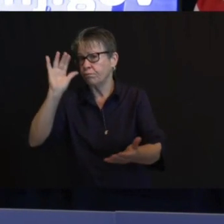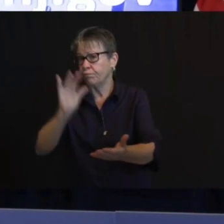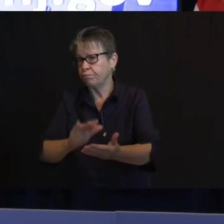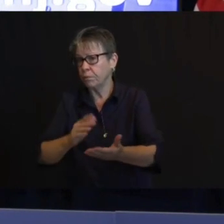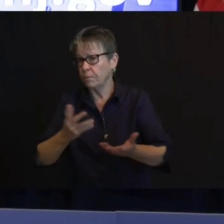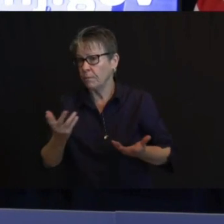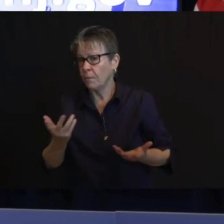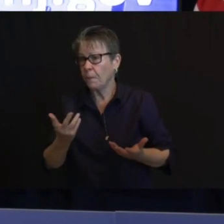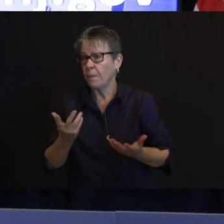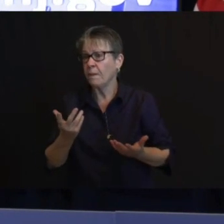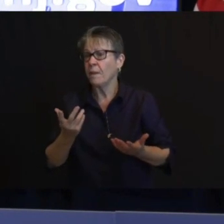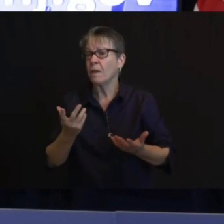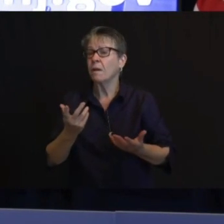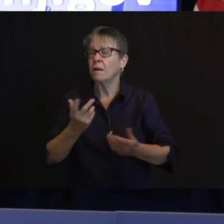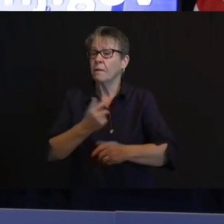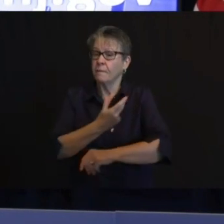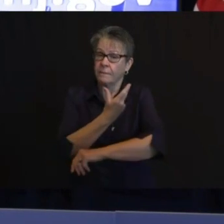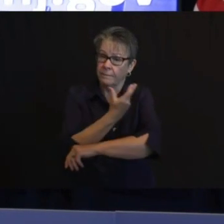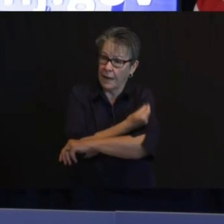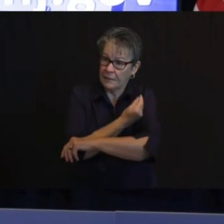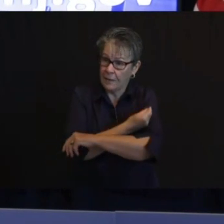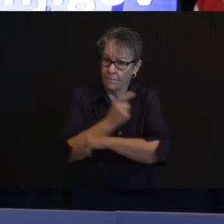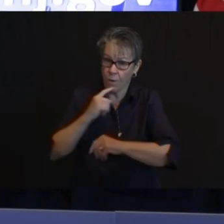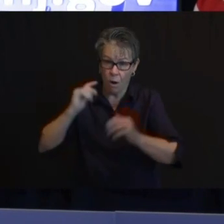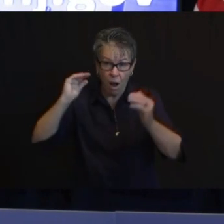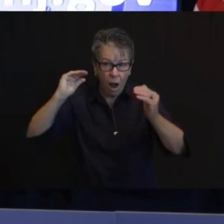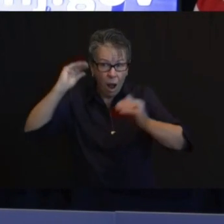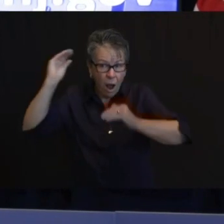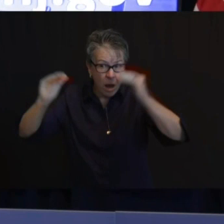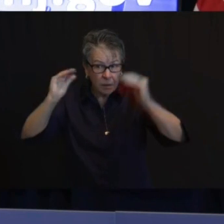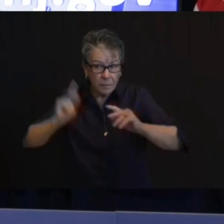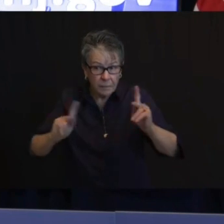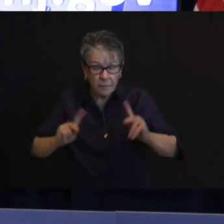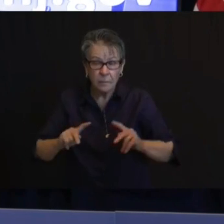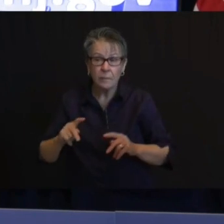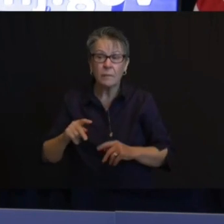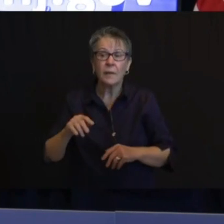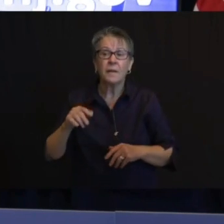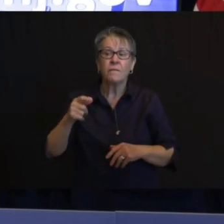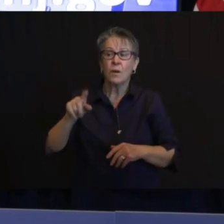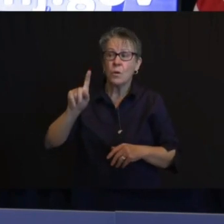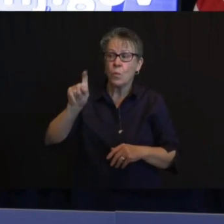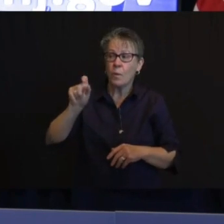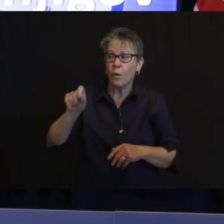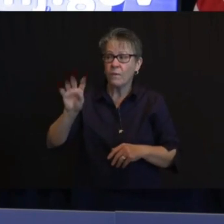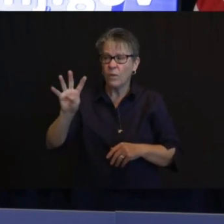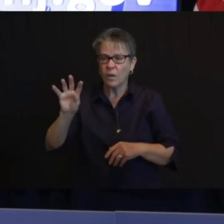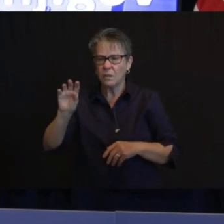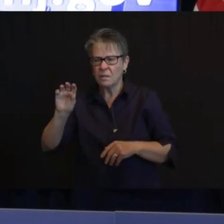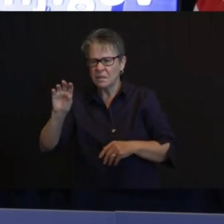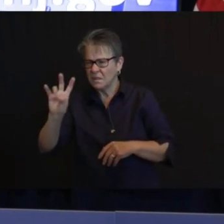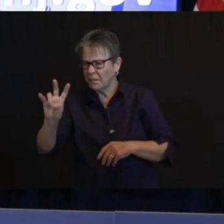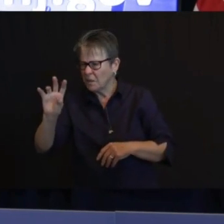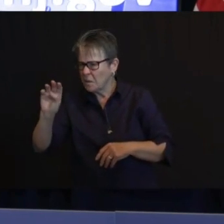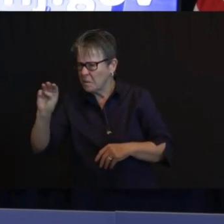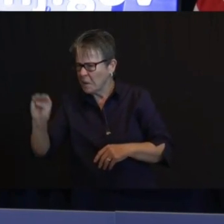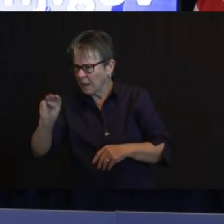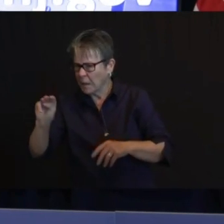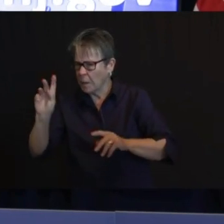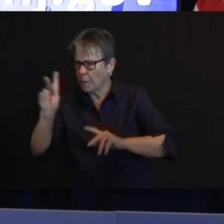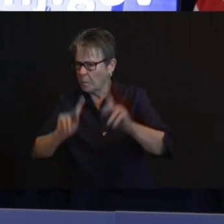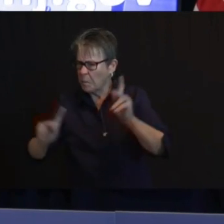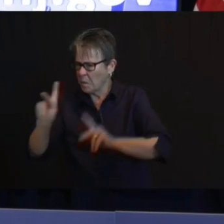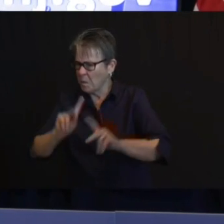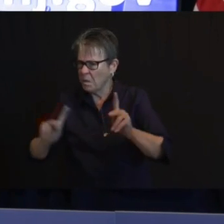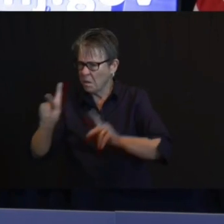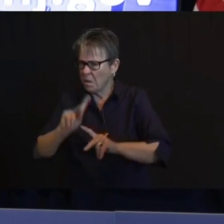population in New Jersey, which is about 4.8 million individuals, we have to have vaccination sites